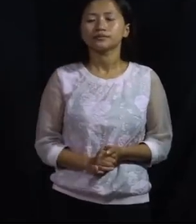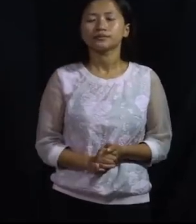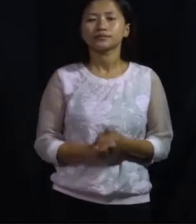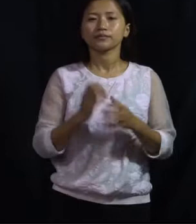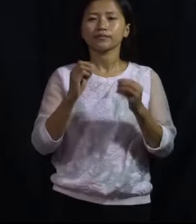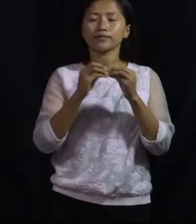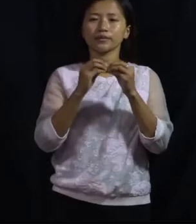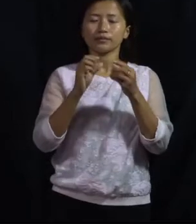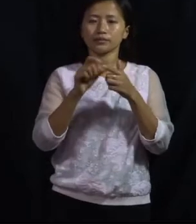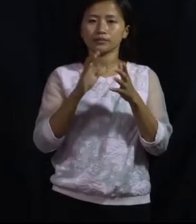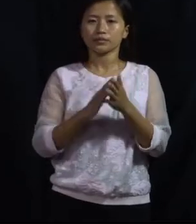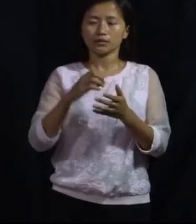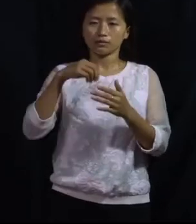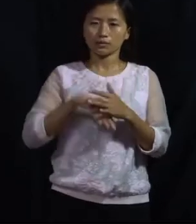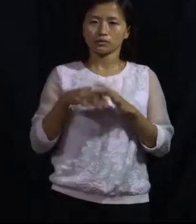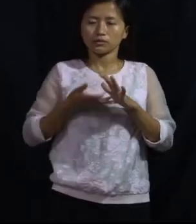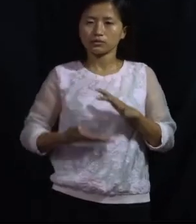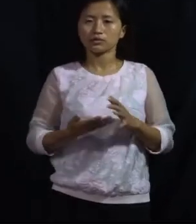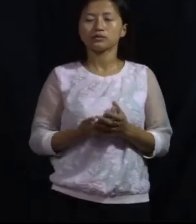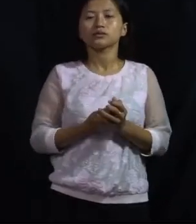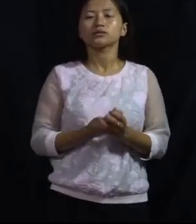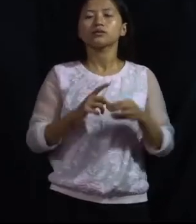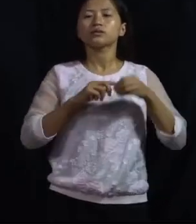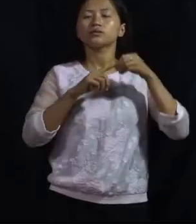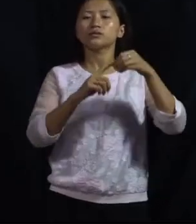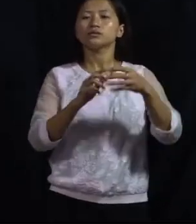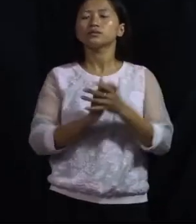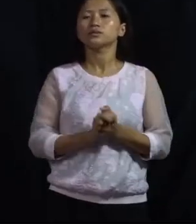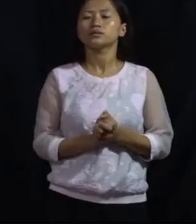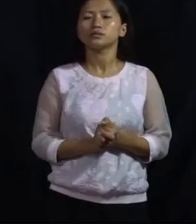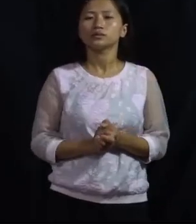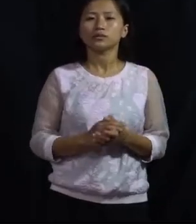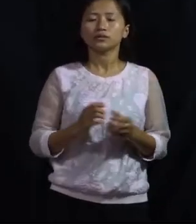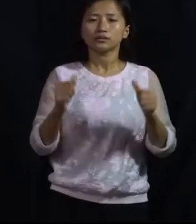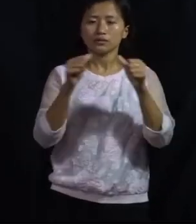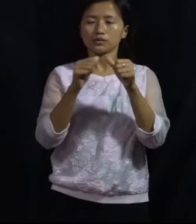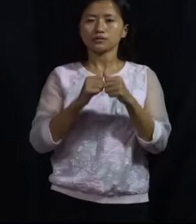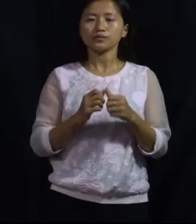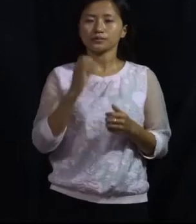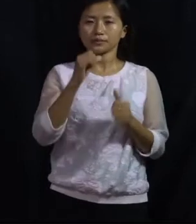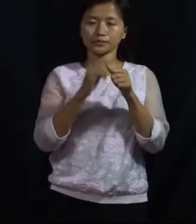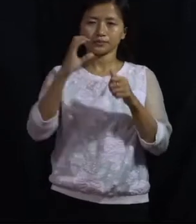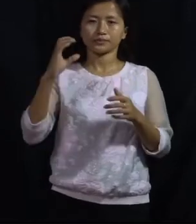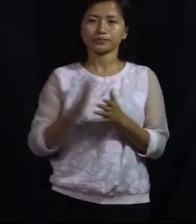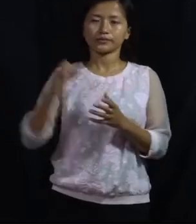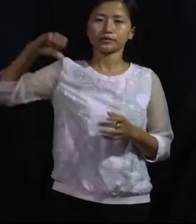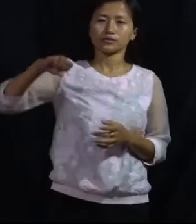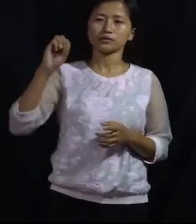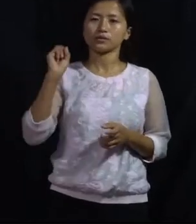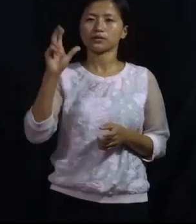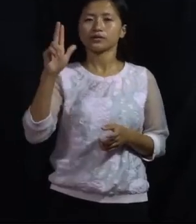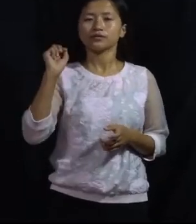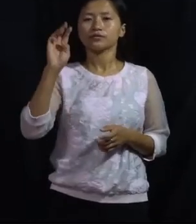the balance brought down 600, that is already in the cushion. Then to A's capital account 984, that